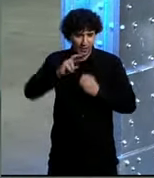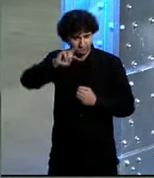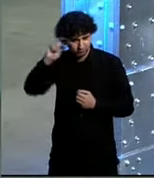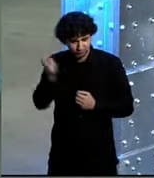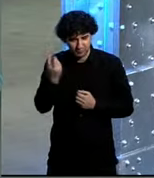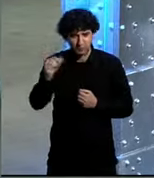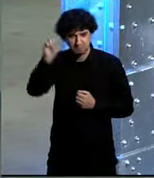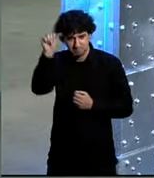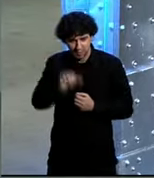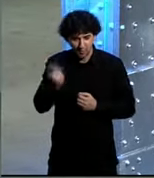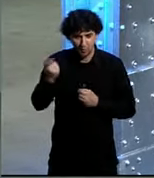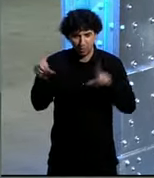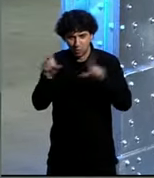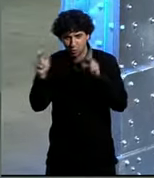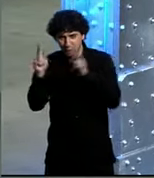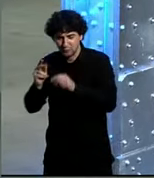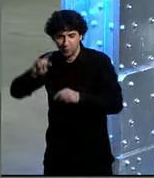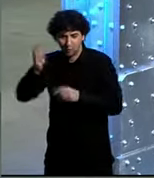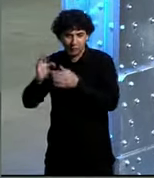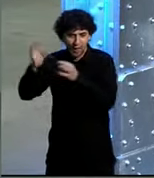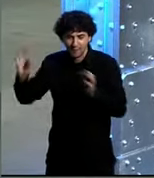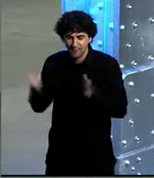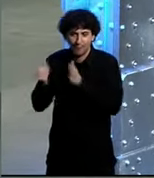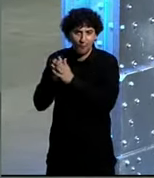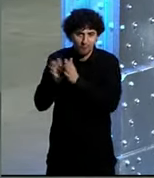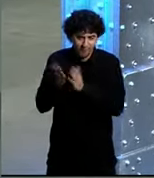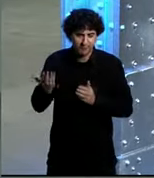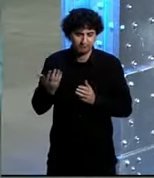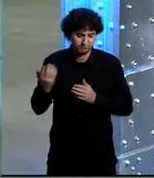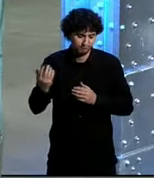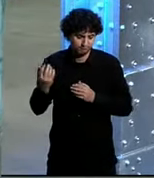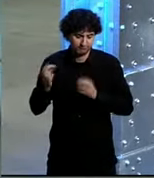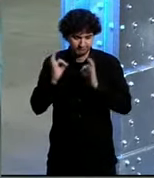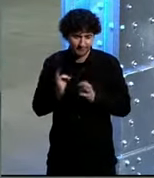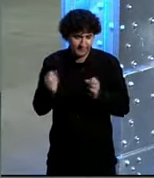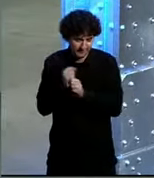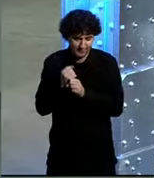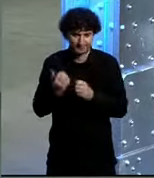when launching this documentary along with some friends.